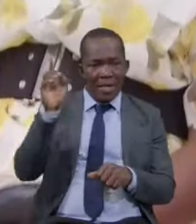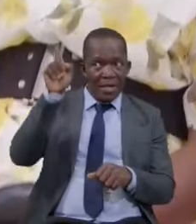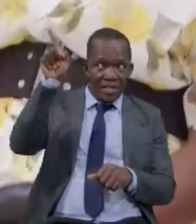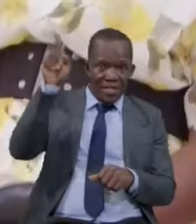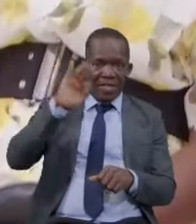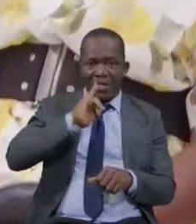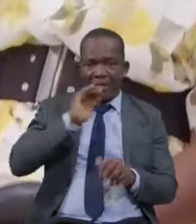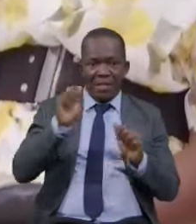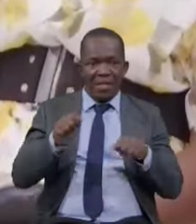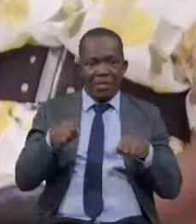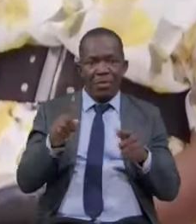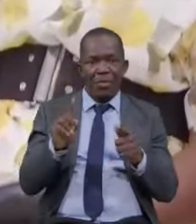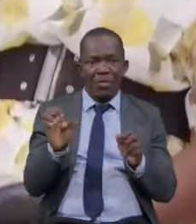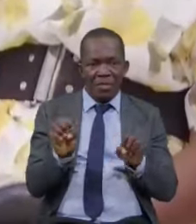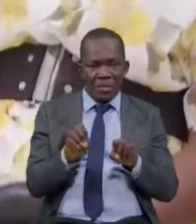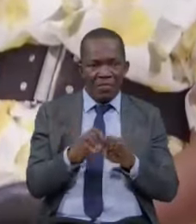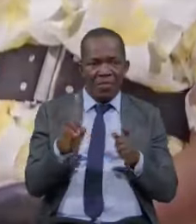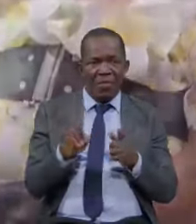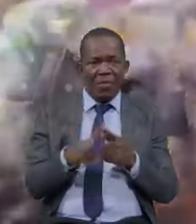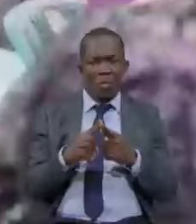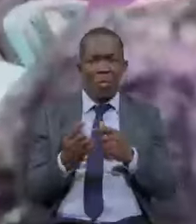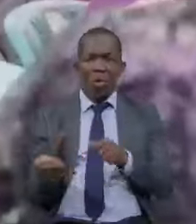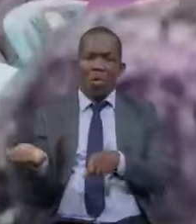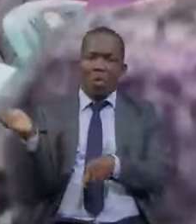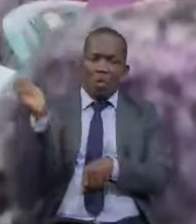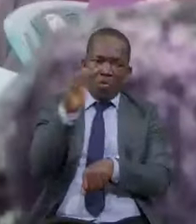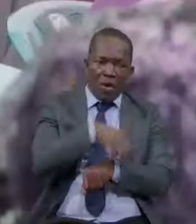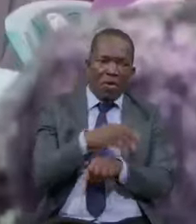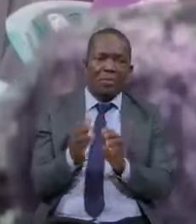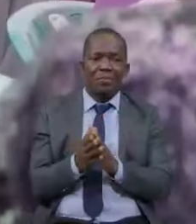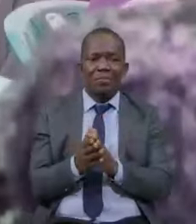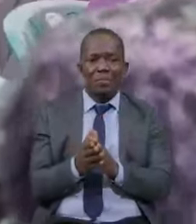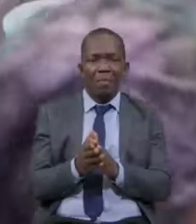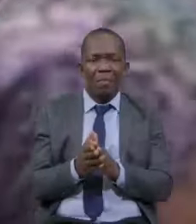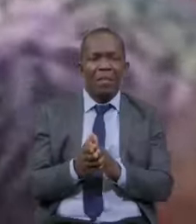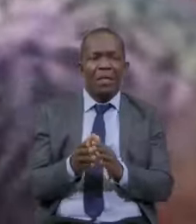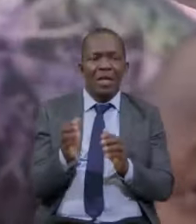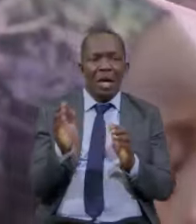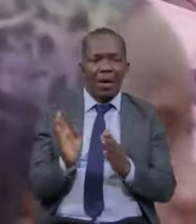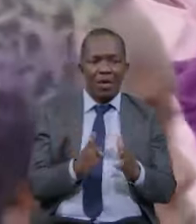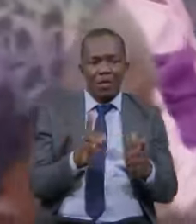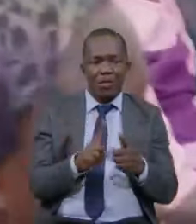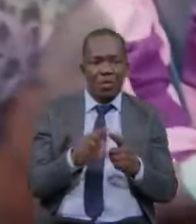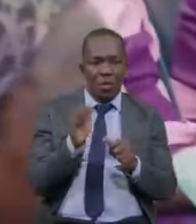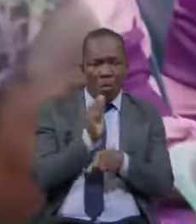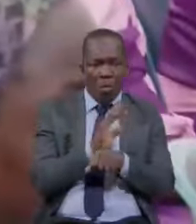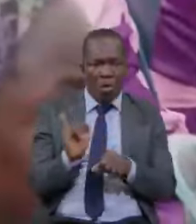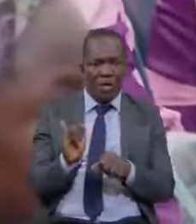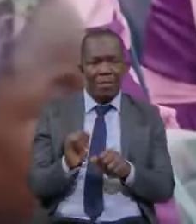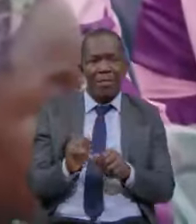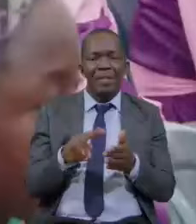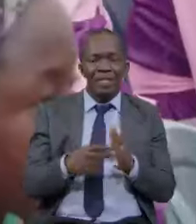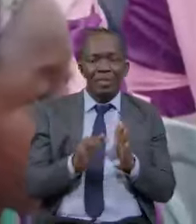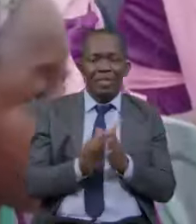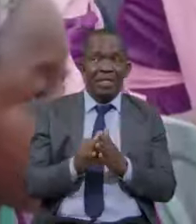is able. According to his working, he works in our lives, he works in our body, he works in our family,